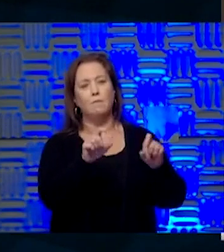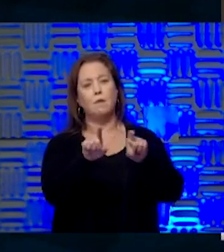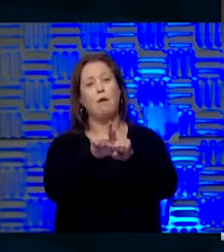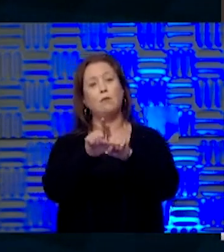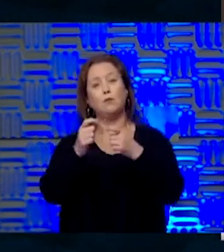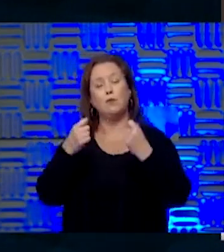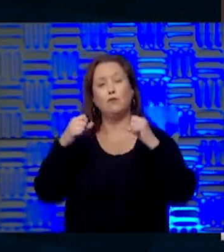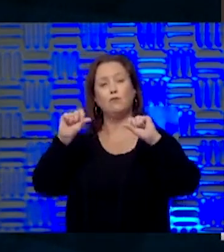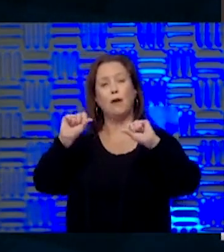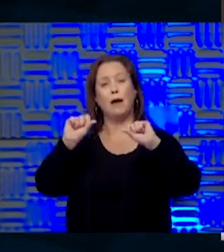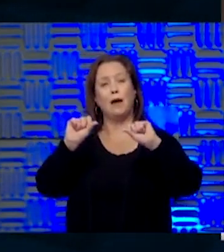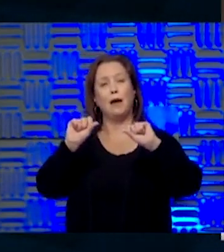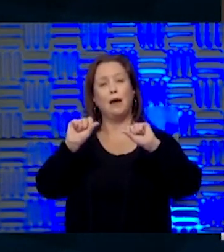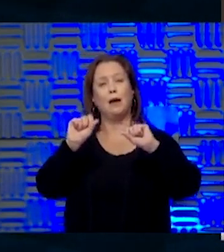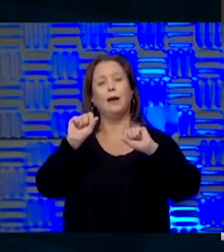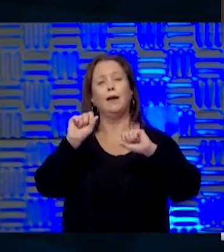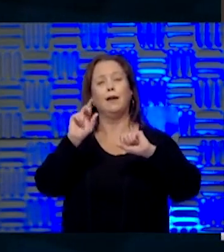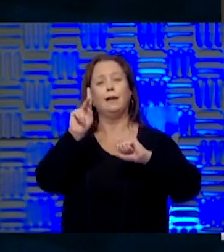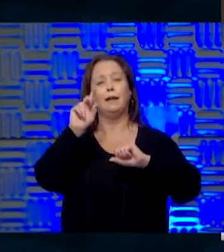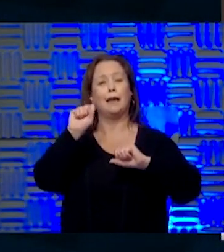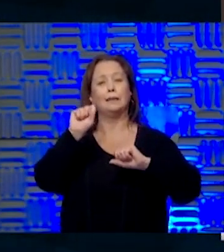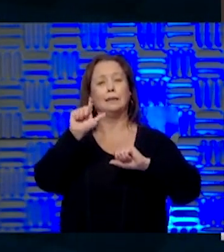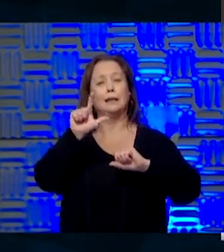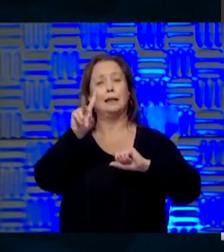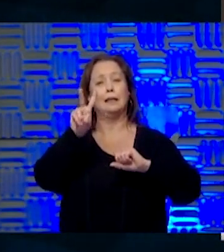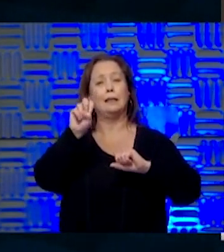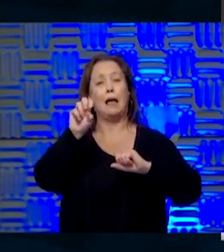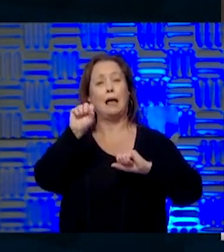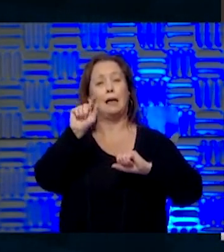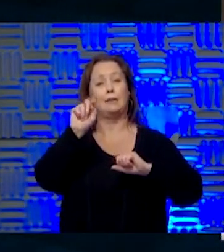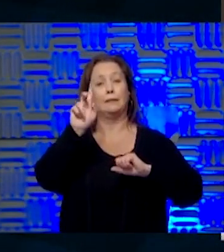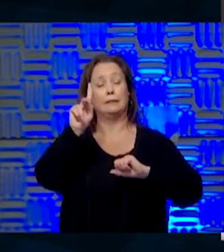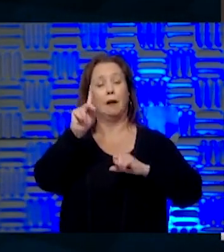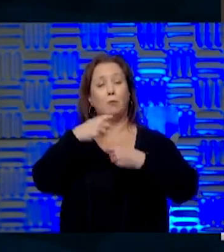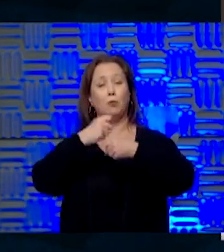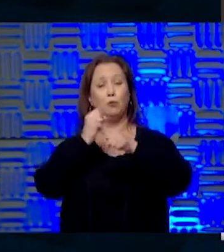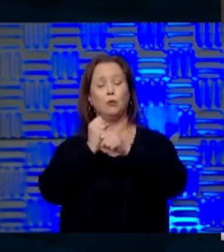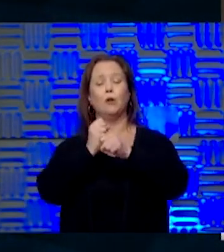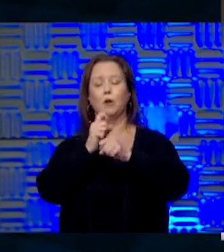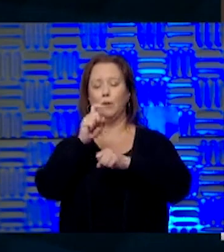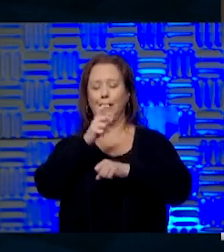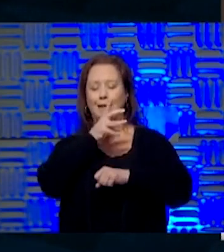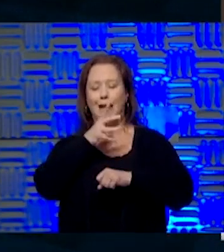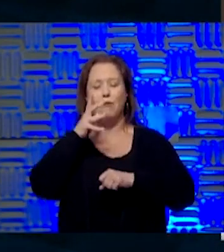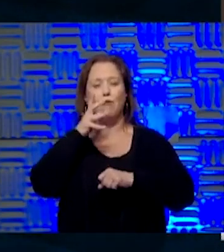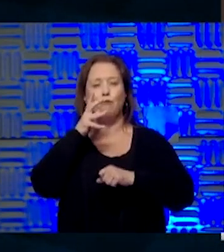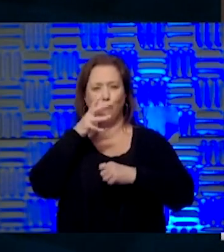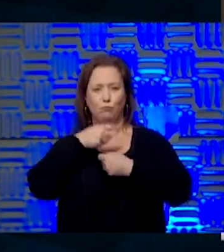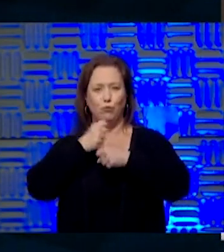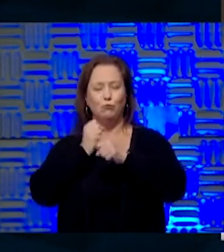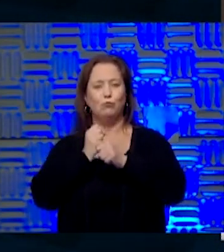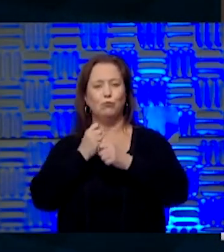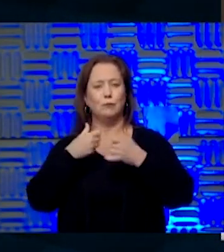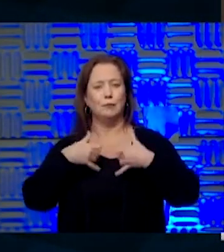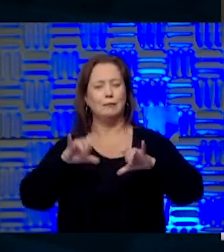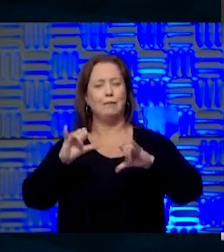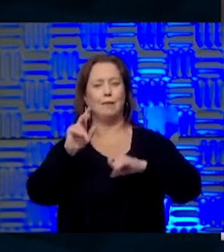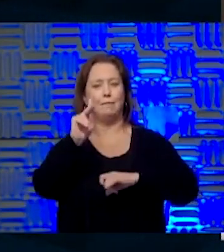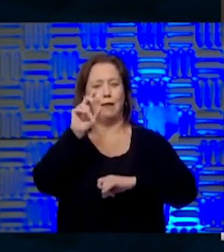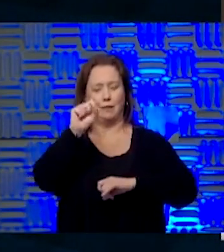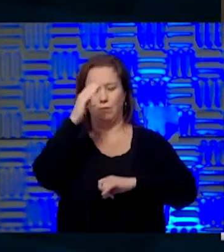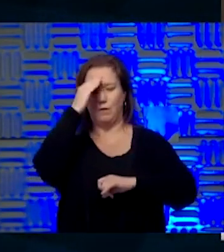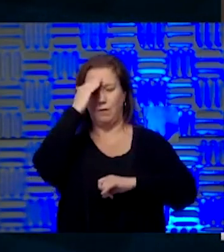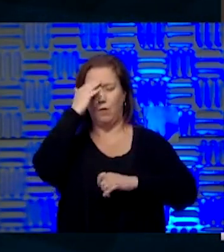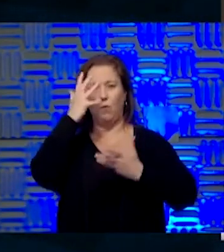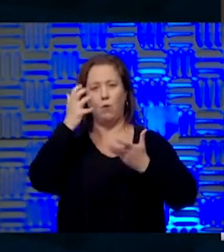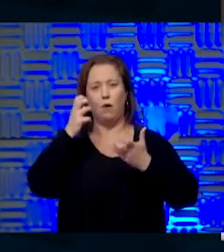helpful to Kansas livestock producers. We need markets for what we produce in agriculture in Kansas. And we also know that we